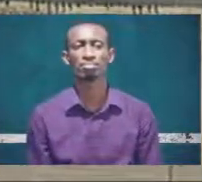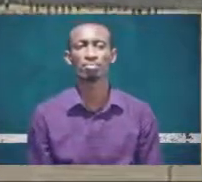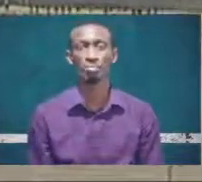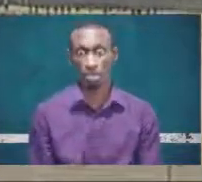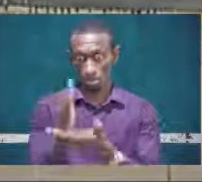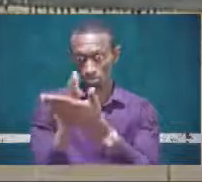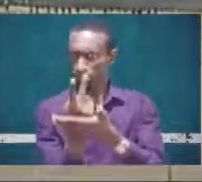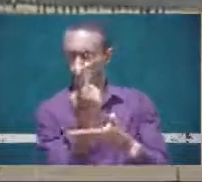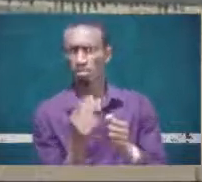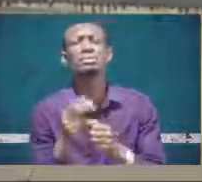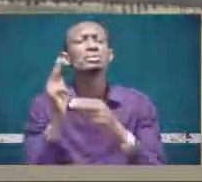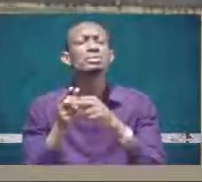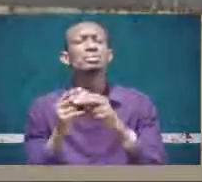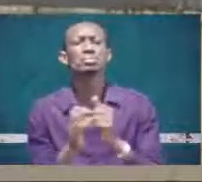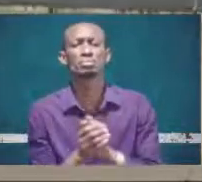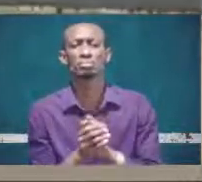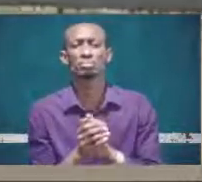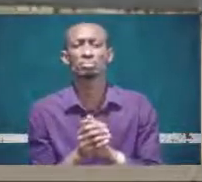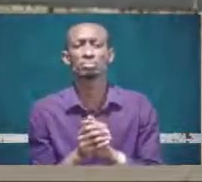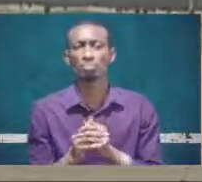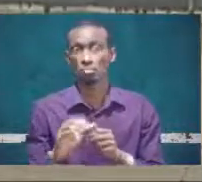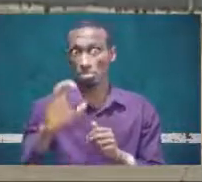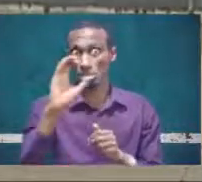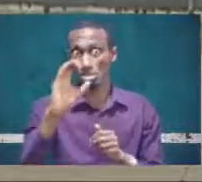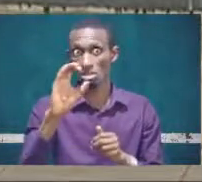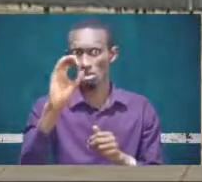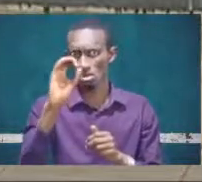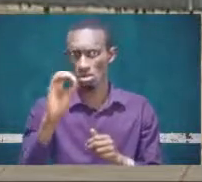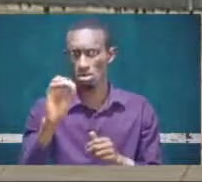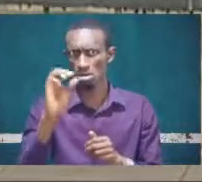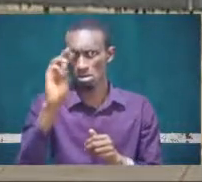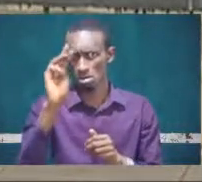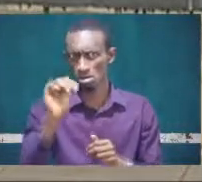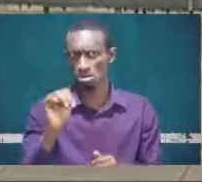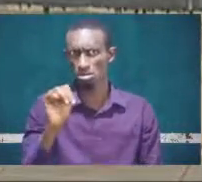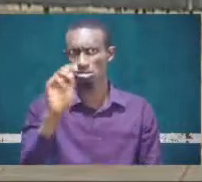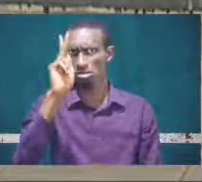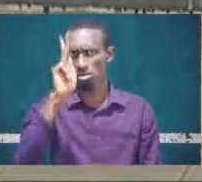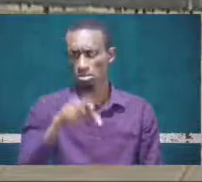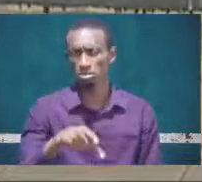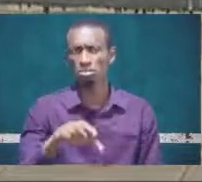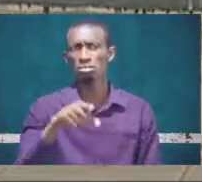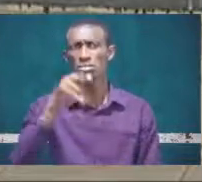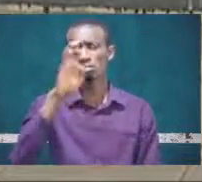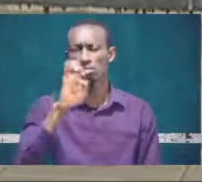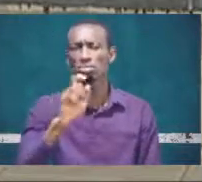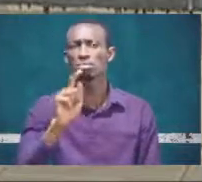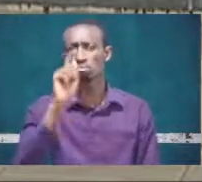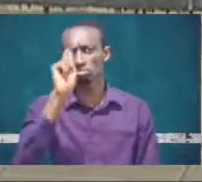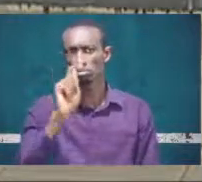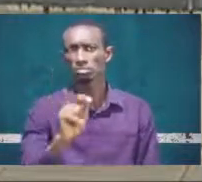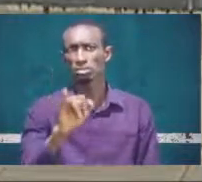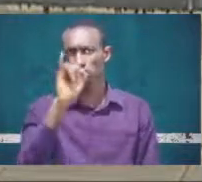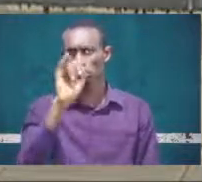which is competitive demand. Competitive demand. So what is competitive demand?